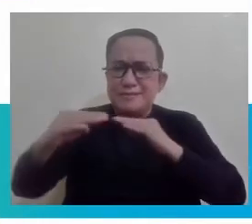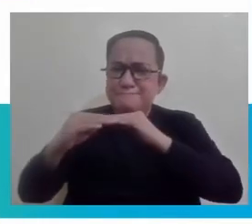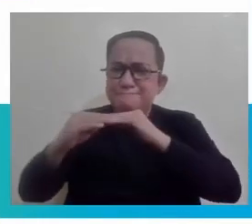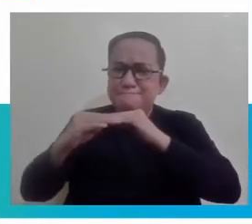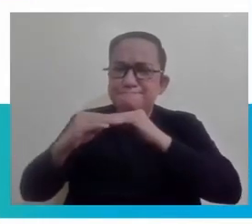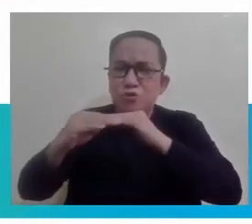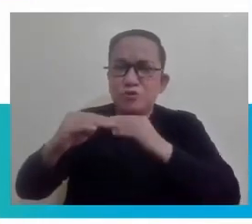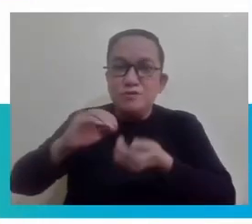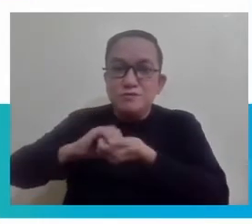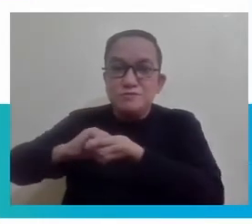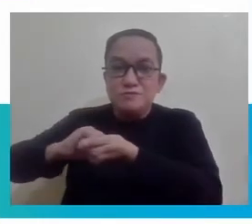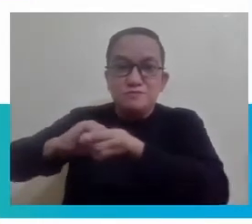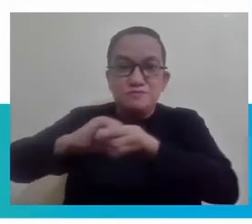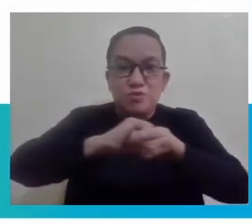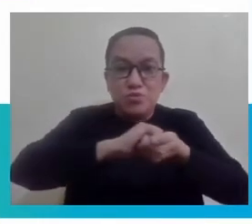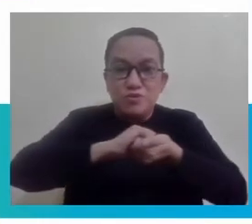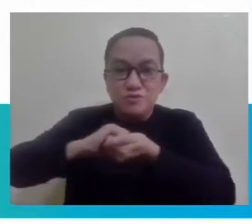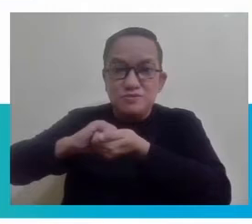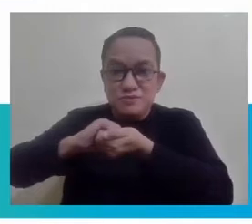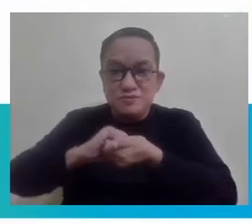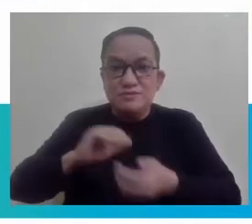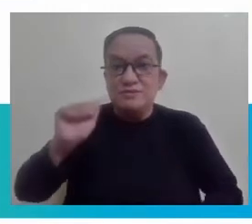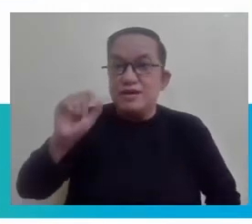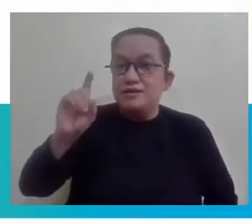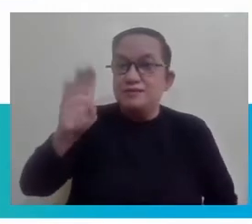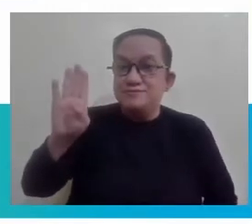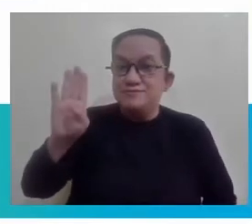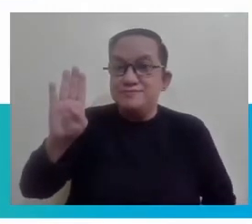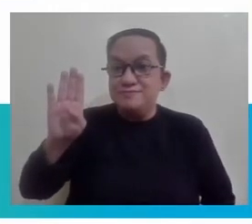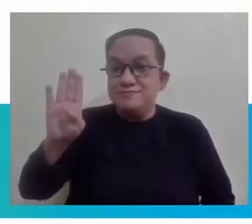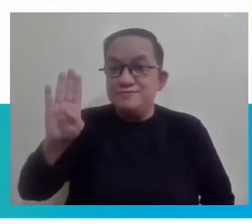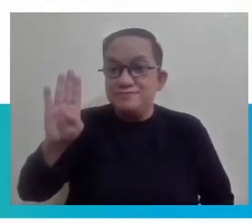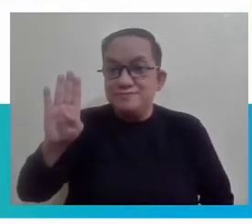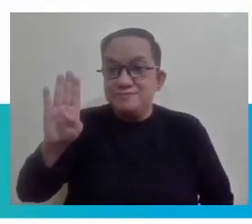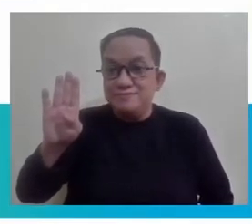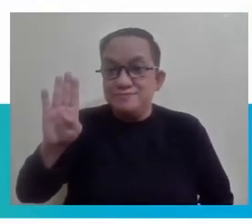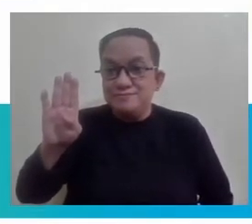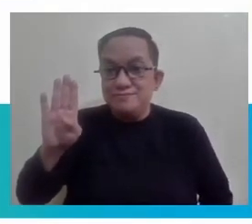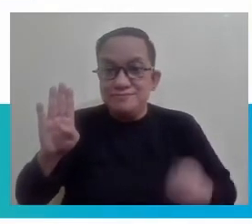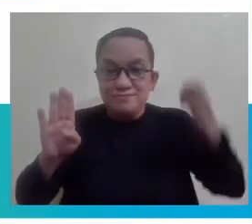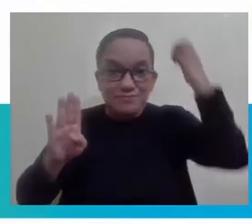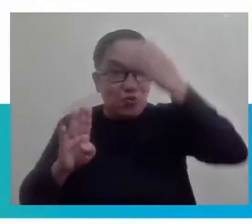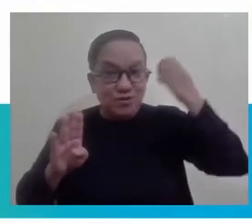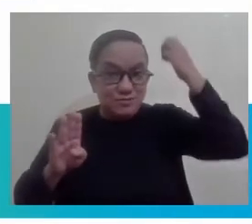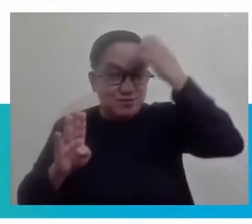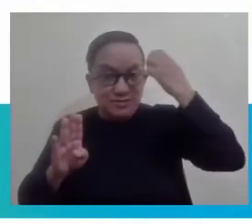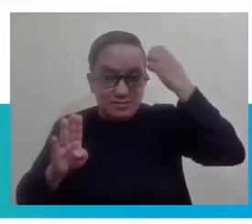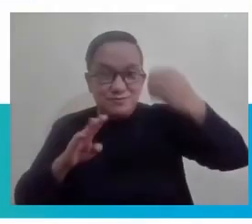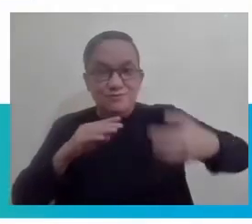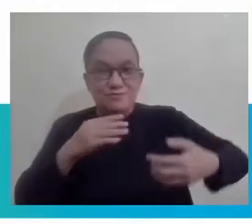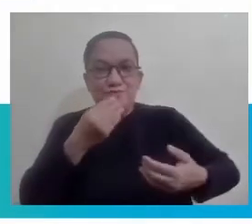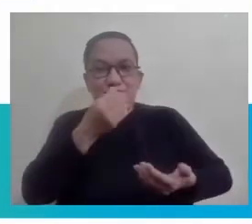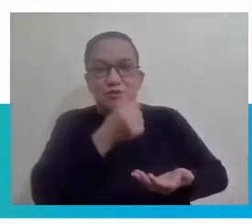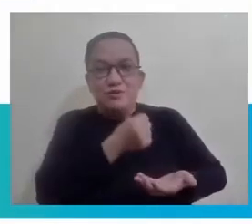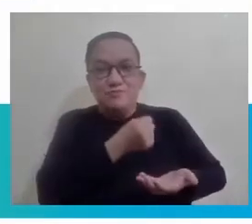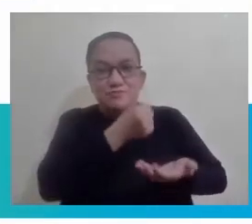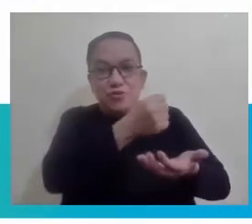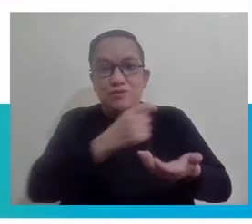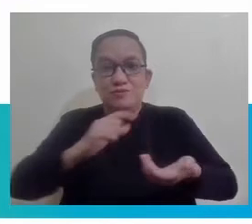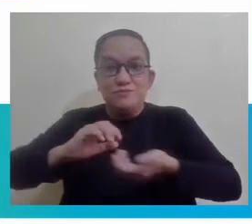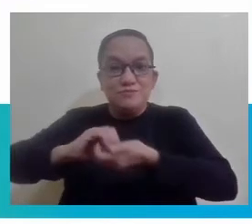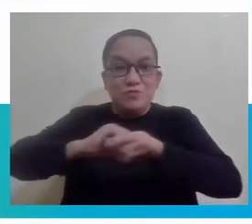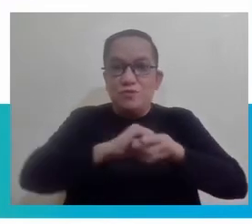Investment Bank was made in January this year. It reflects both our institutions' commitment to